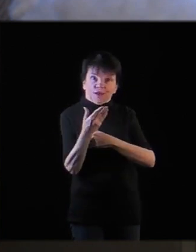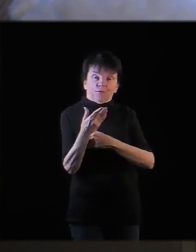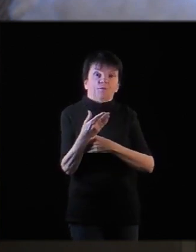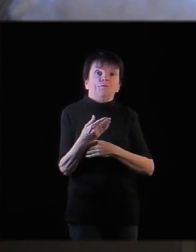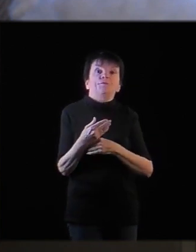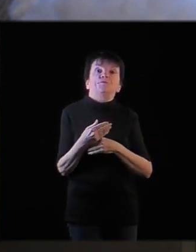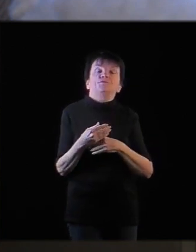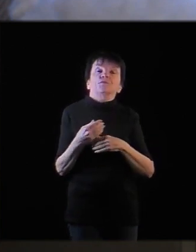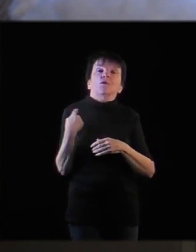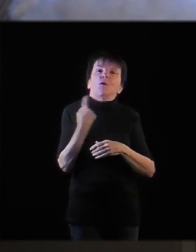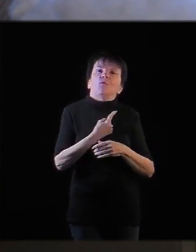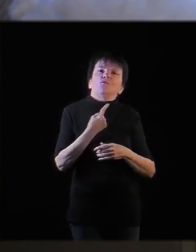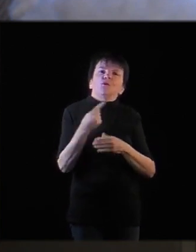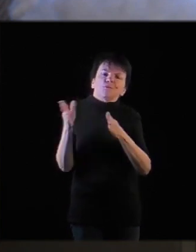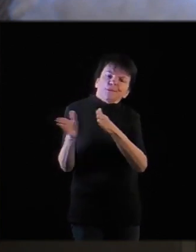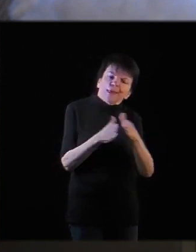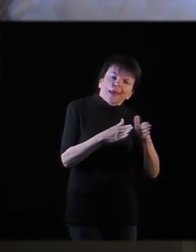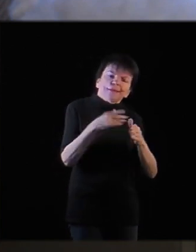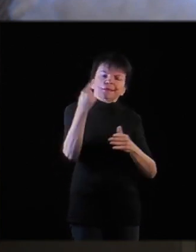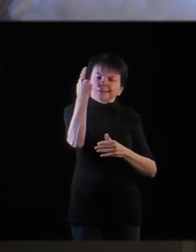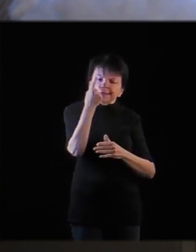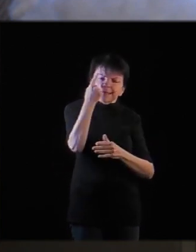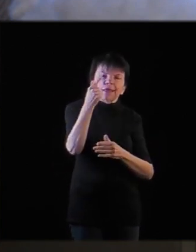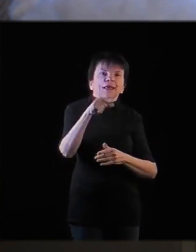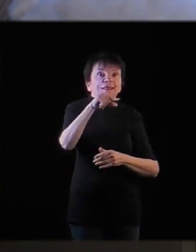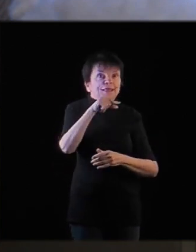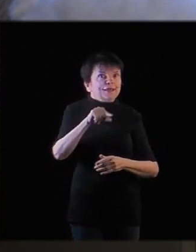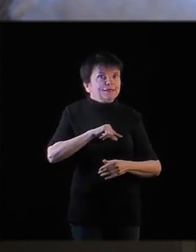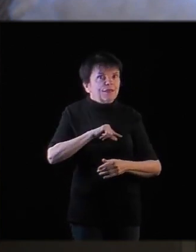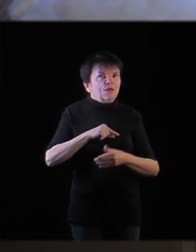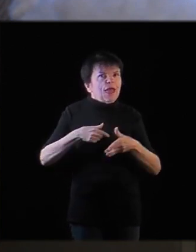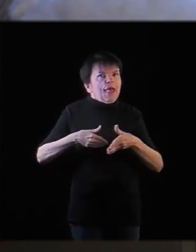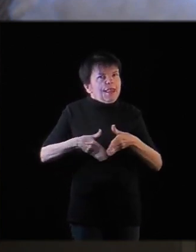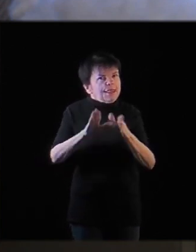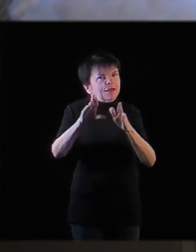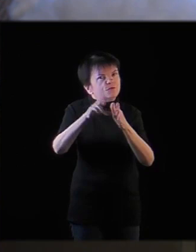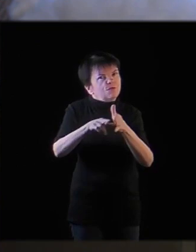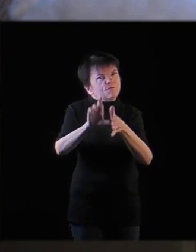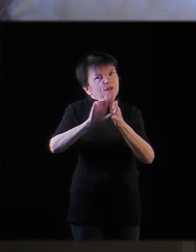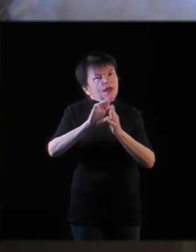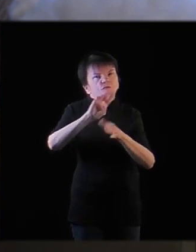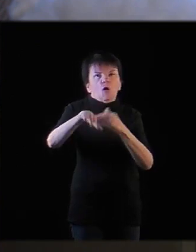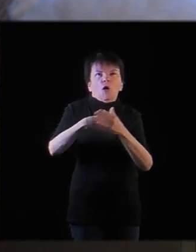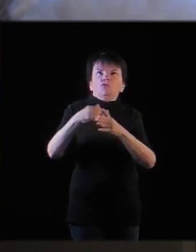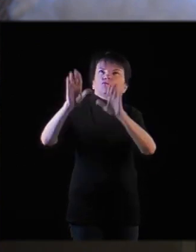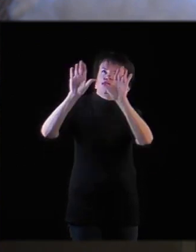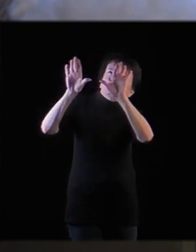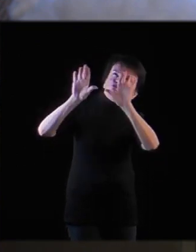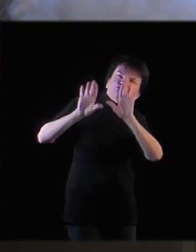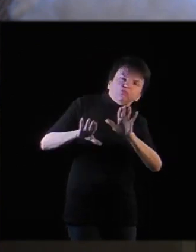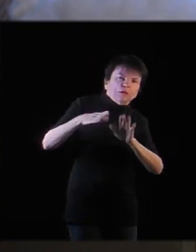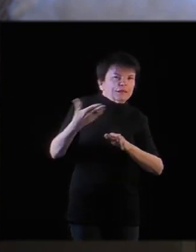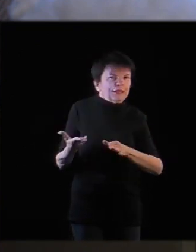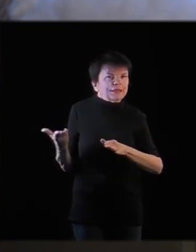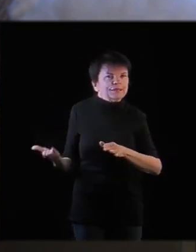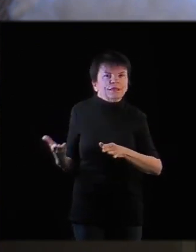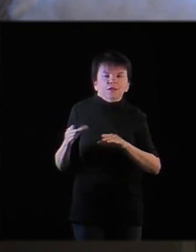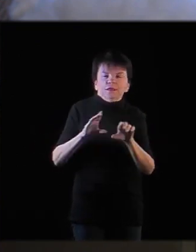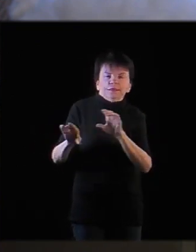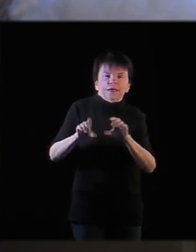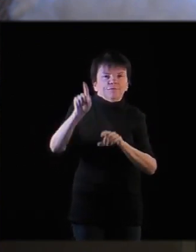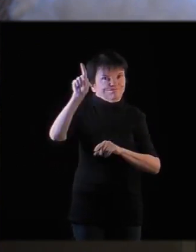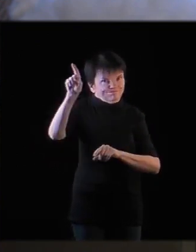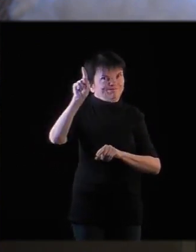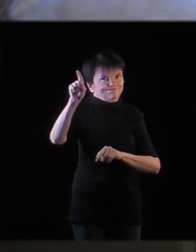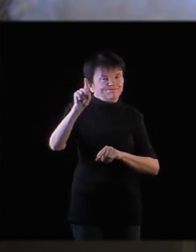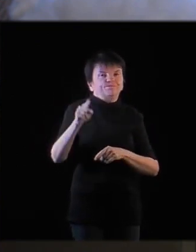are in Thanksgiving mode, can we reflect on all of the great things that God has done in this season? With that